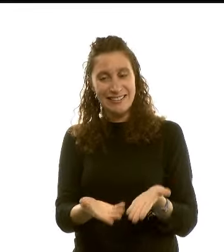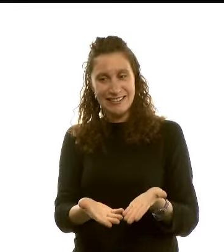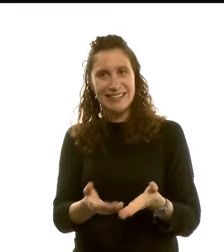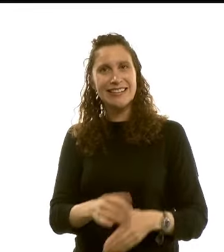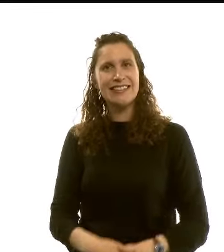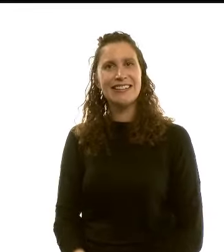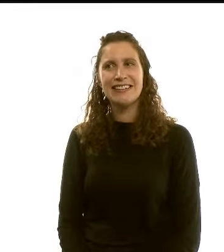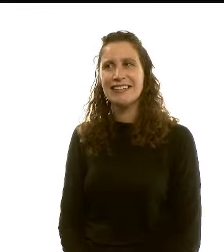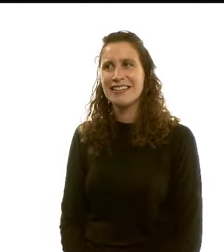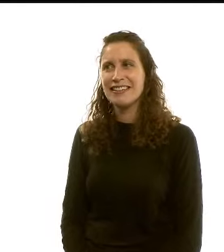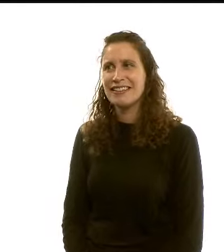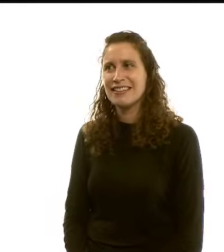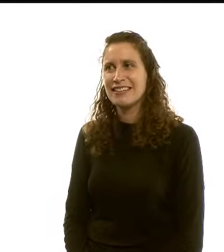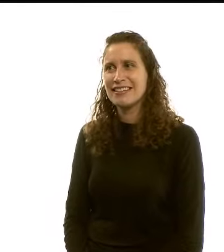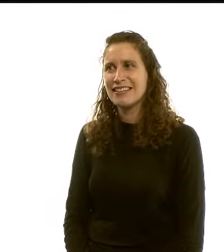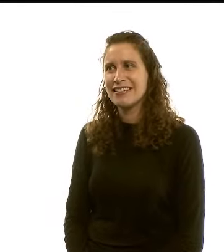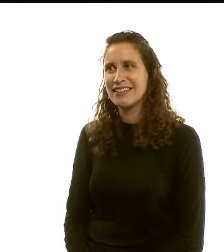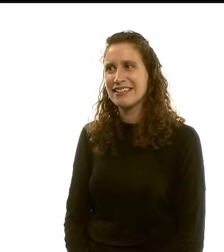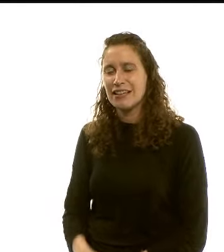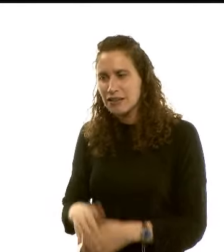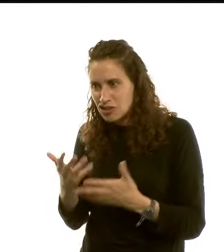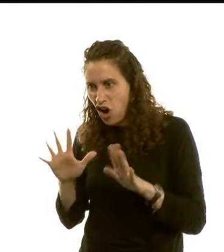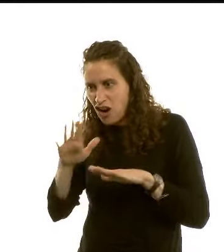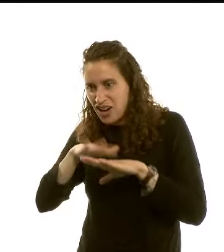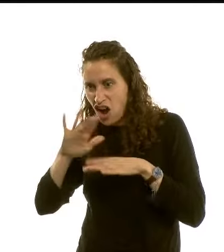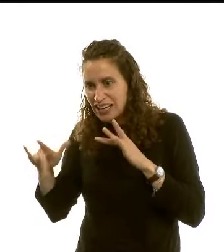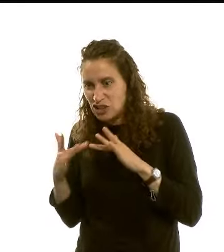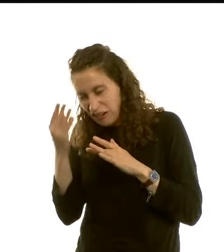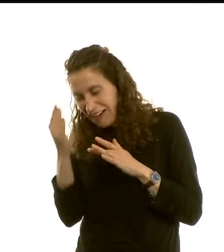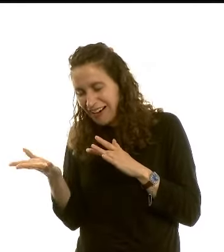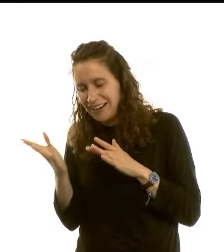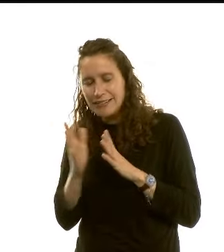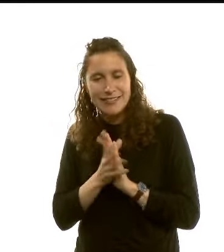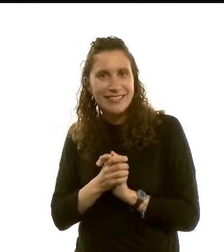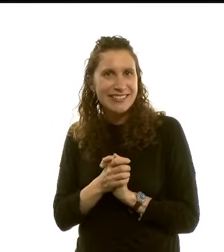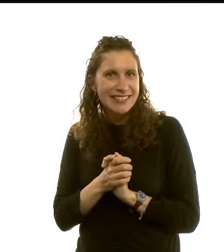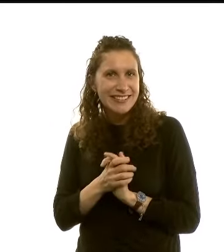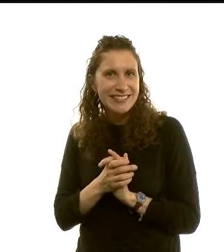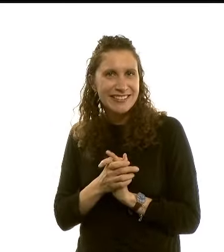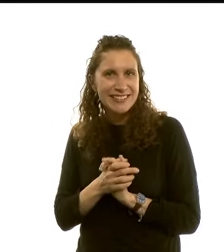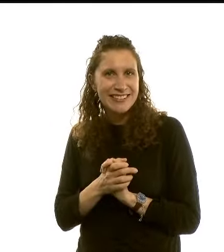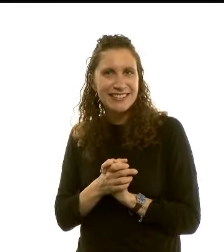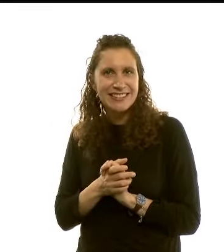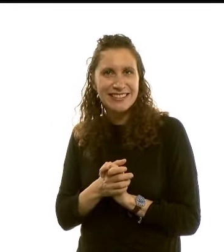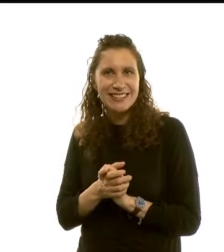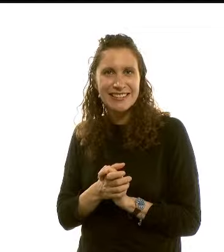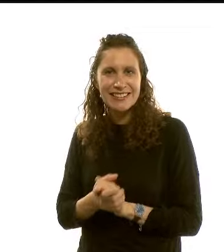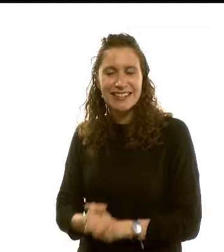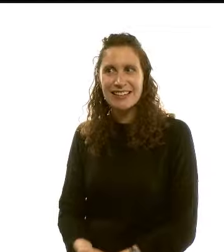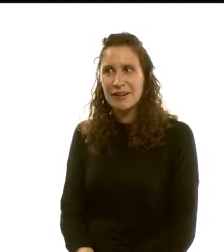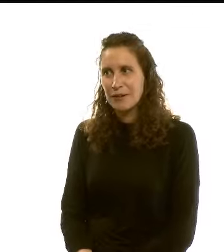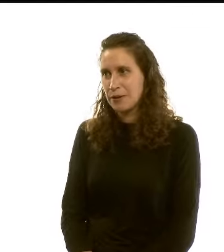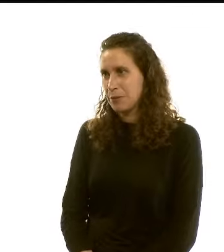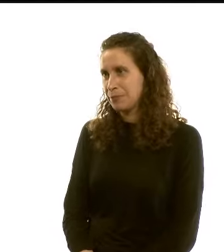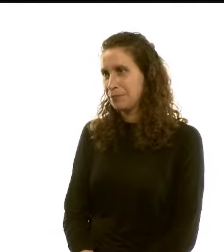Vic. Yeah. No. So should we... Let's do it. Let's do it. Yeah. Here we